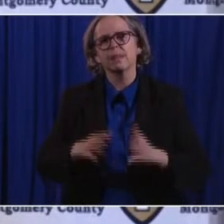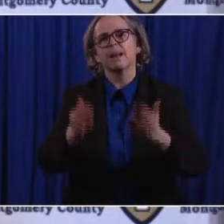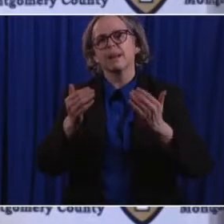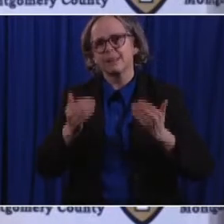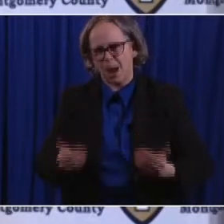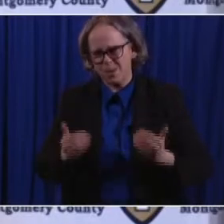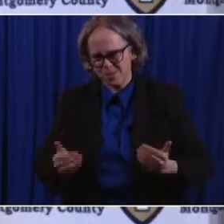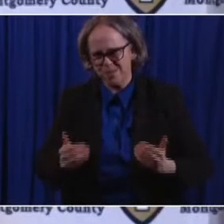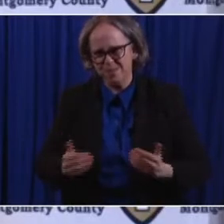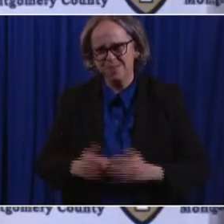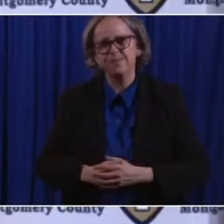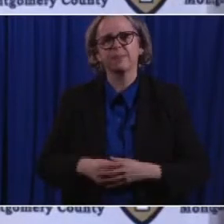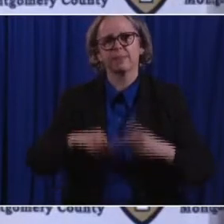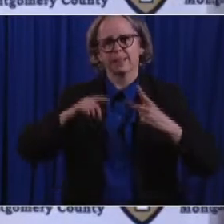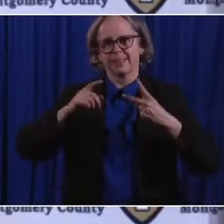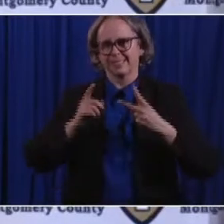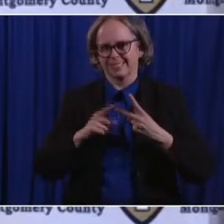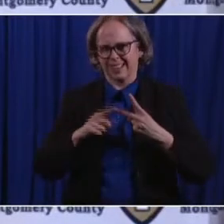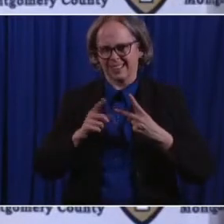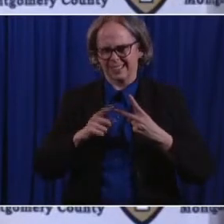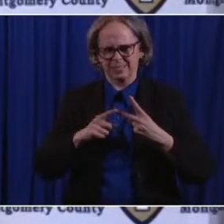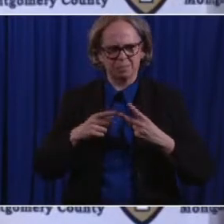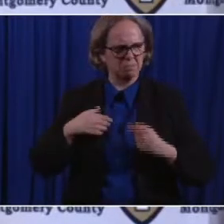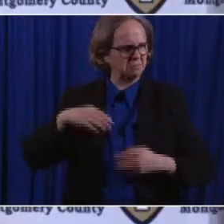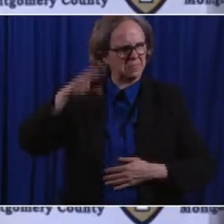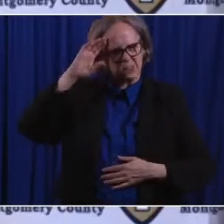of our young people get sick